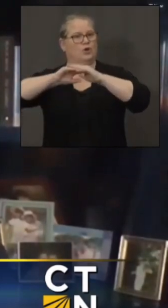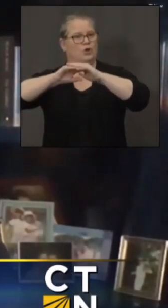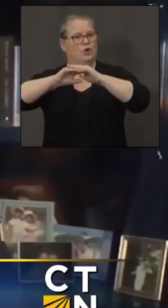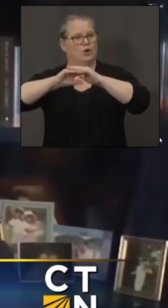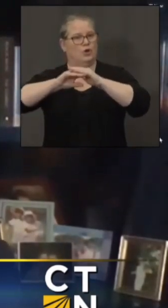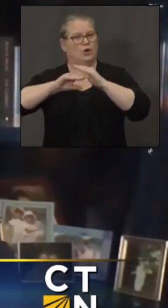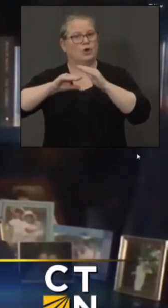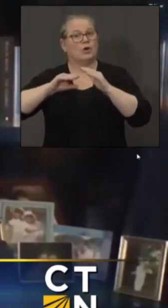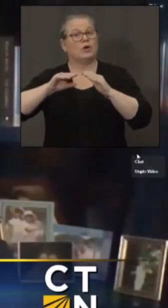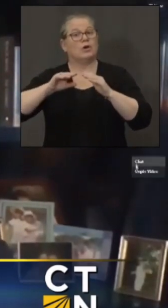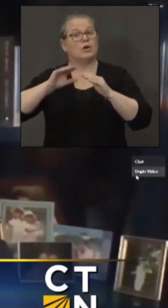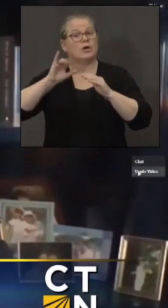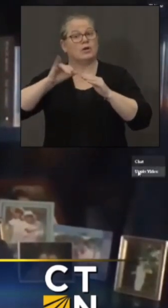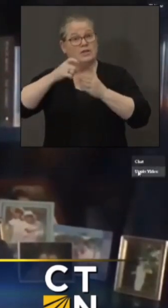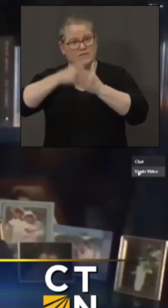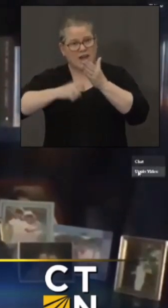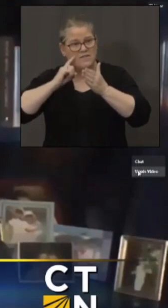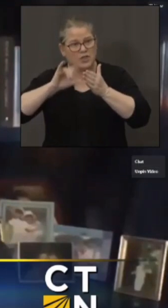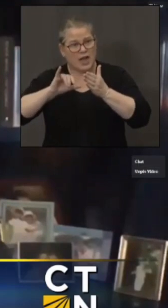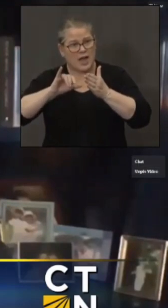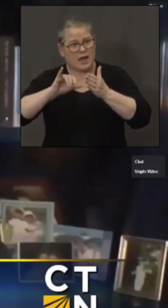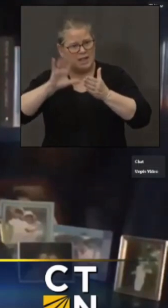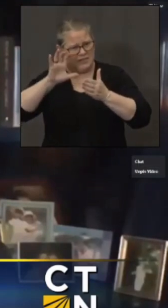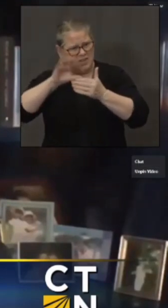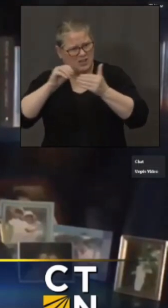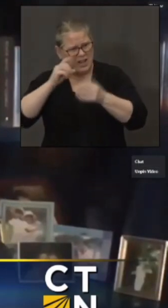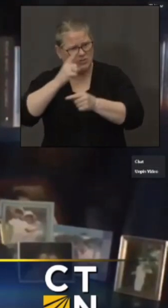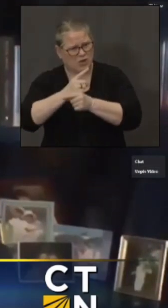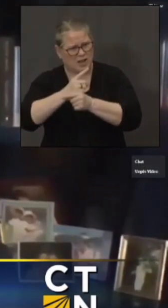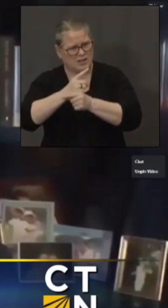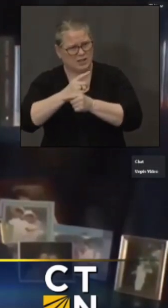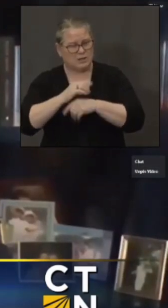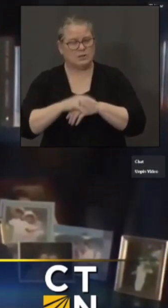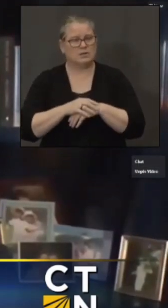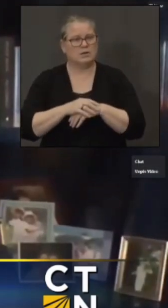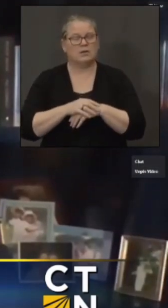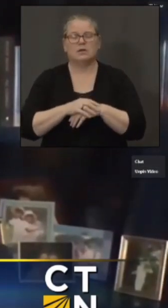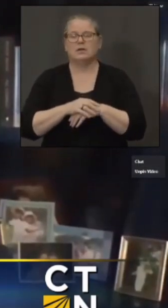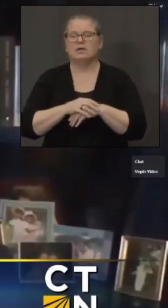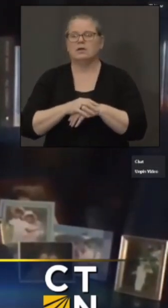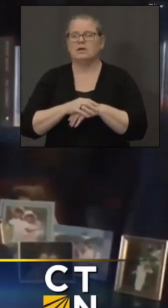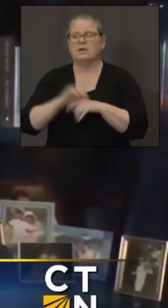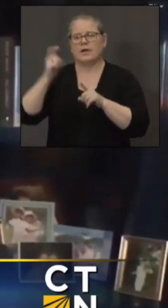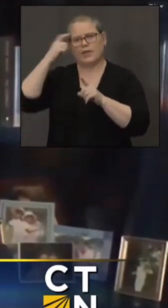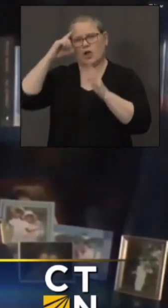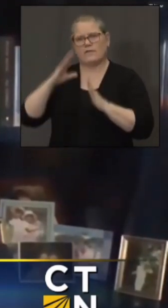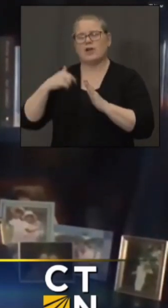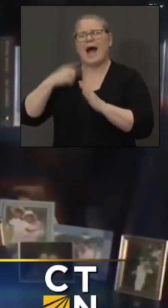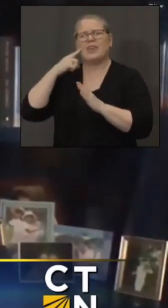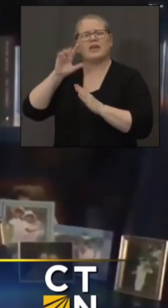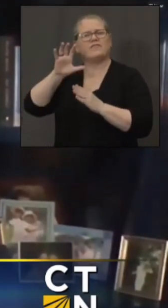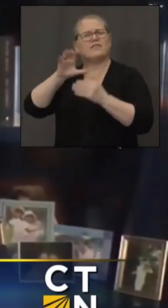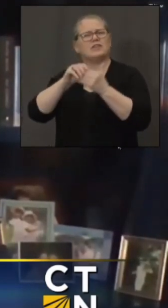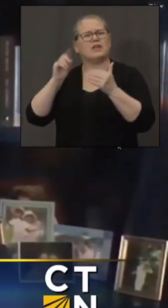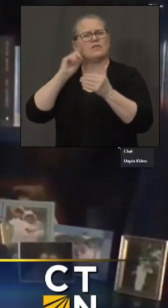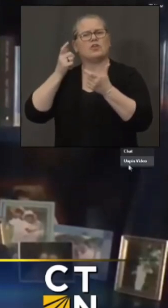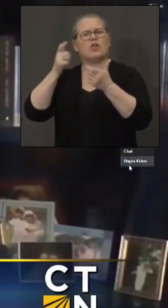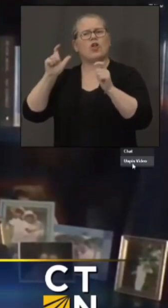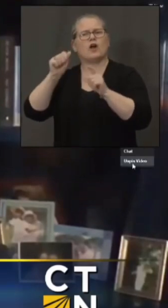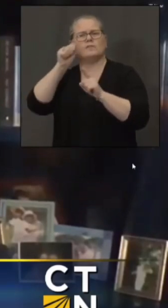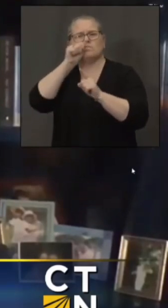It's David. That's actually. I think the $500 is more oriented towards those large private gatherings. But David, you want to take